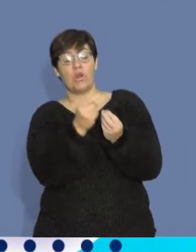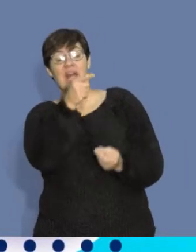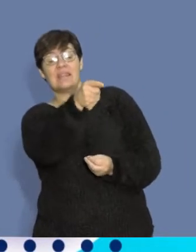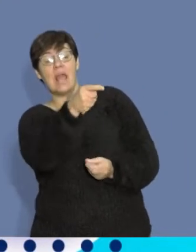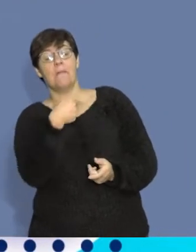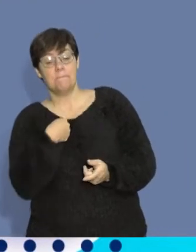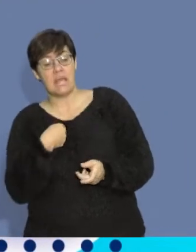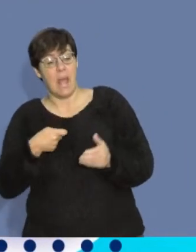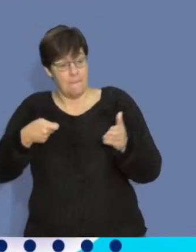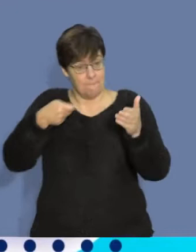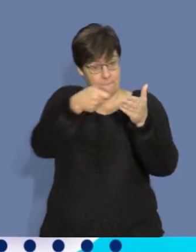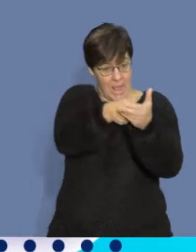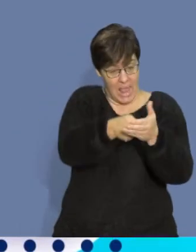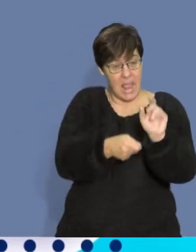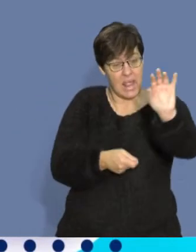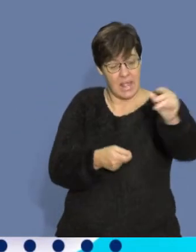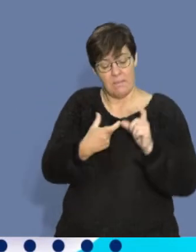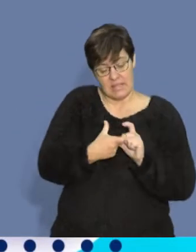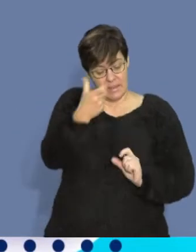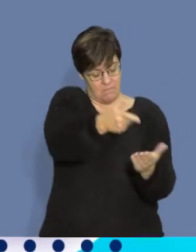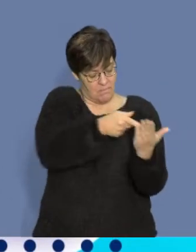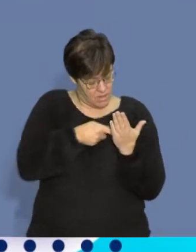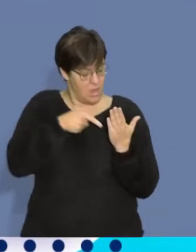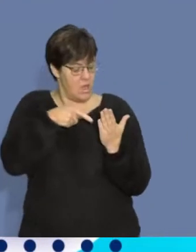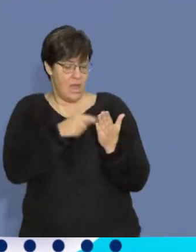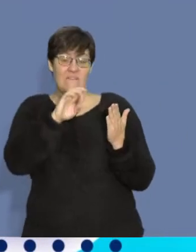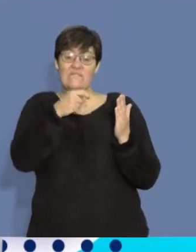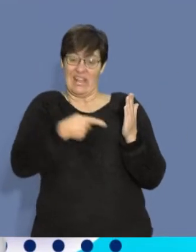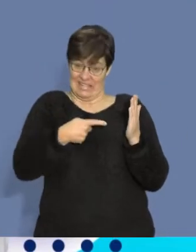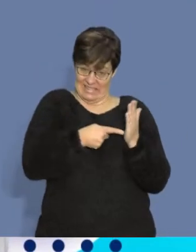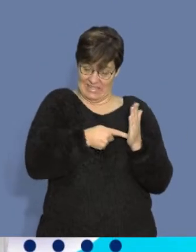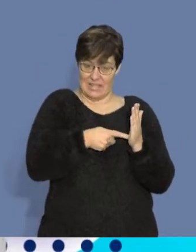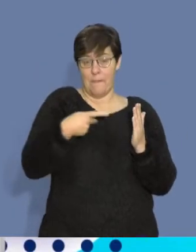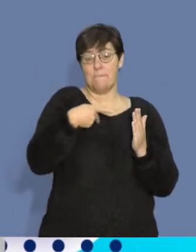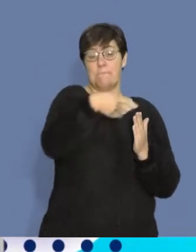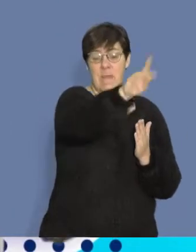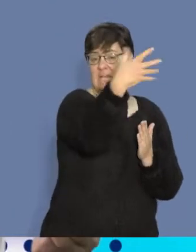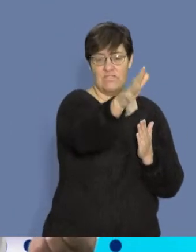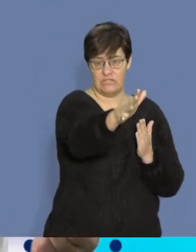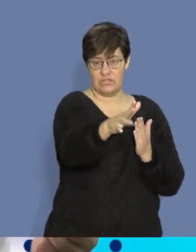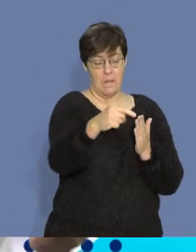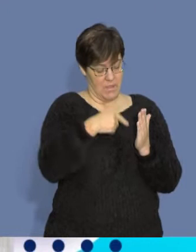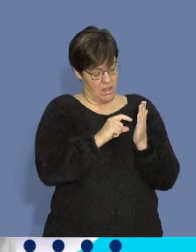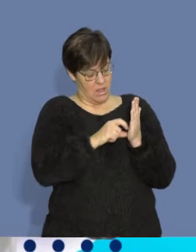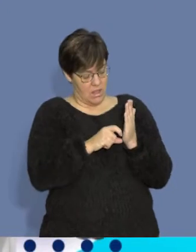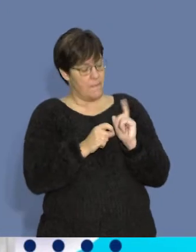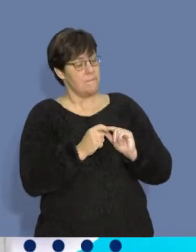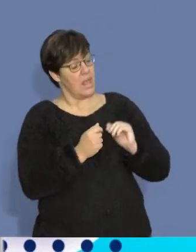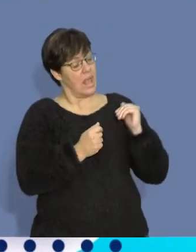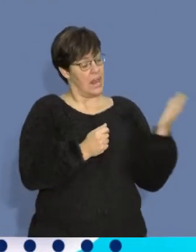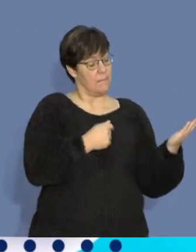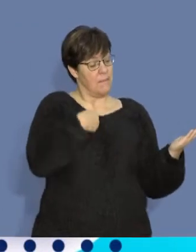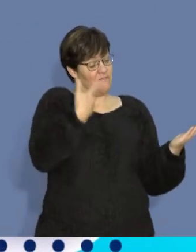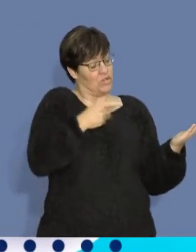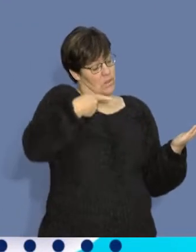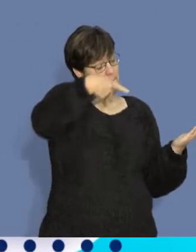have paid on purchases which we are able to claim back from SARS. Obviously, if